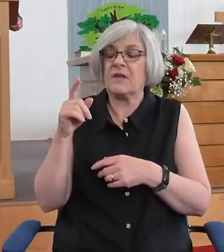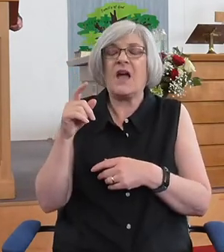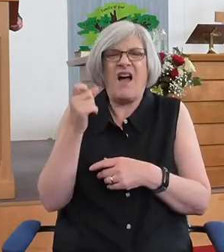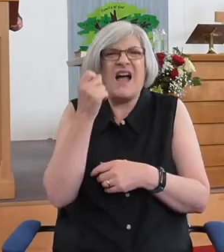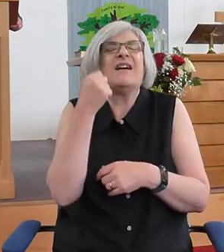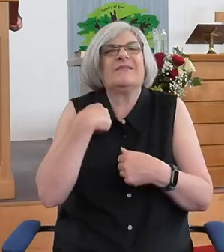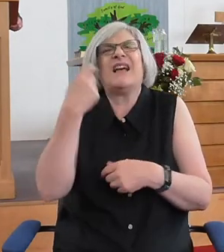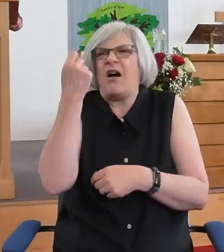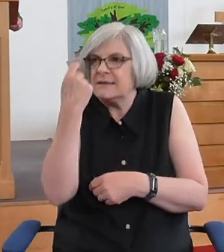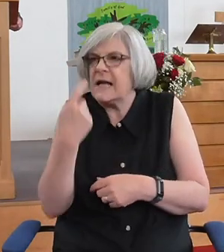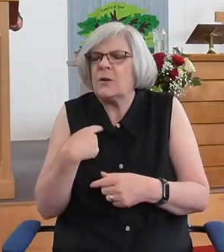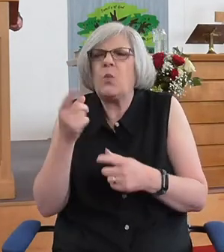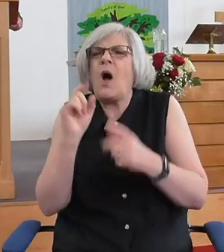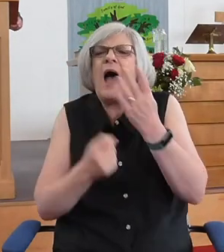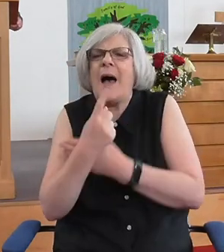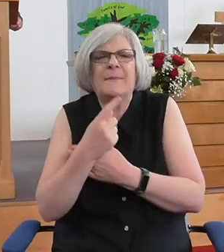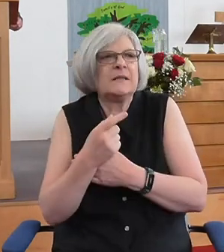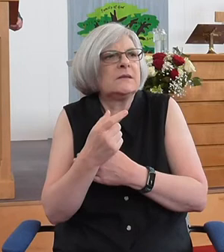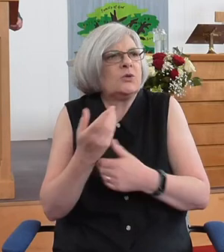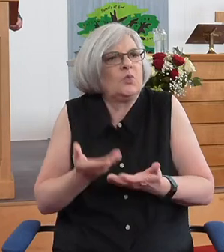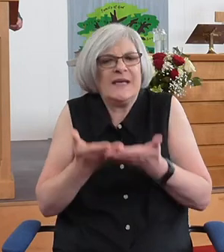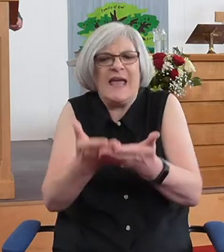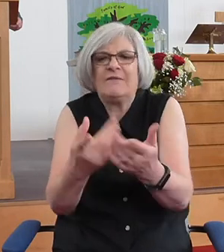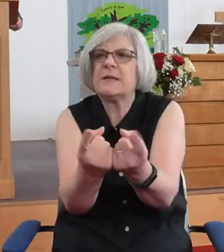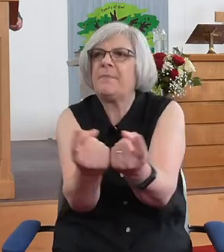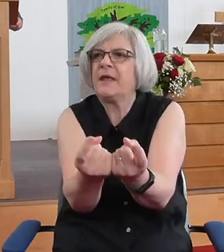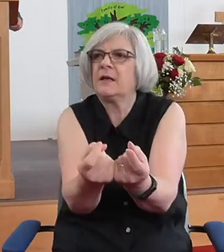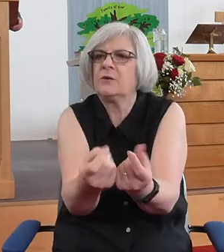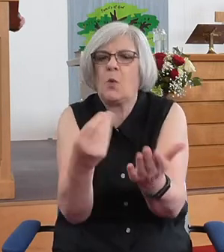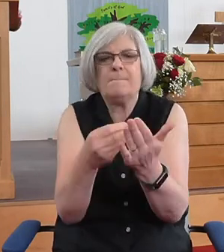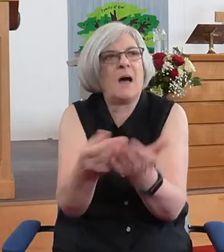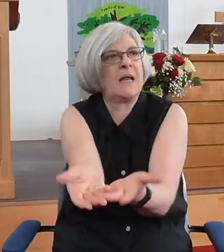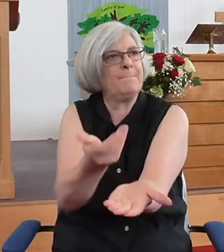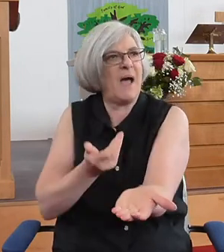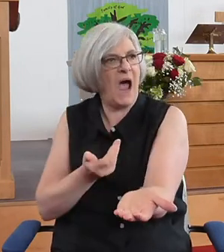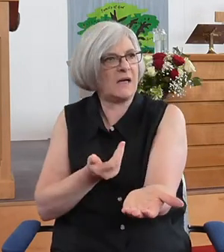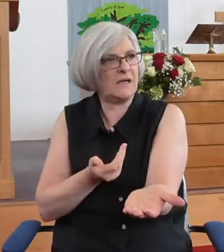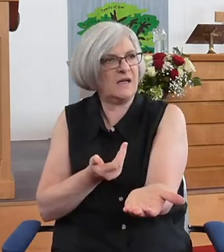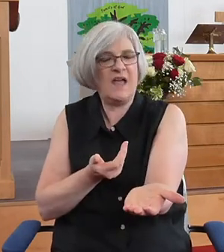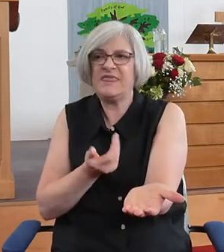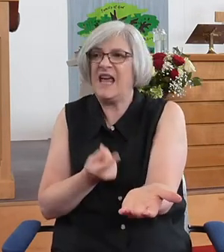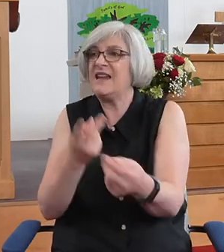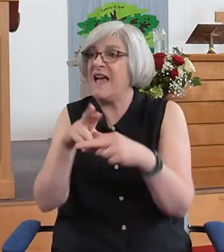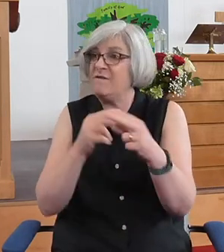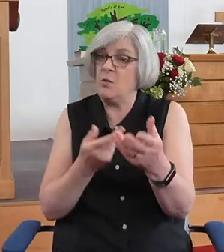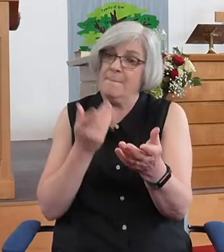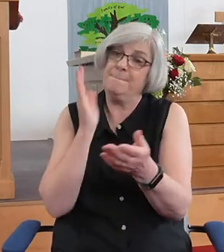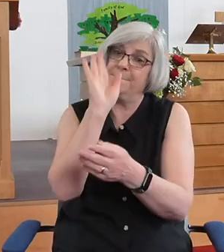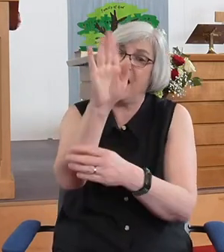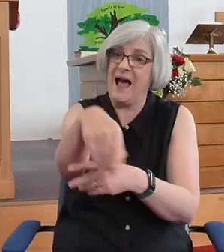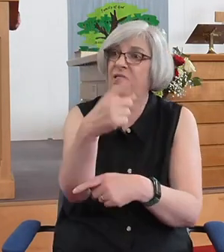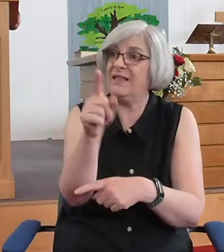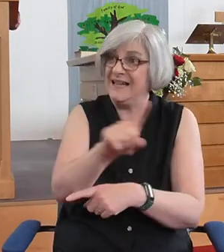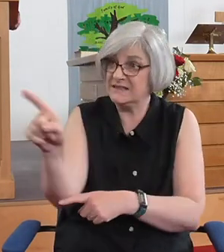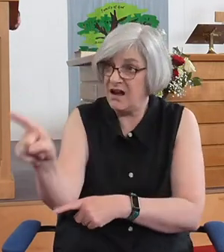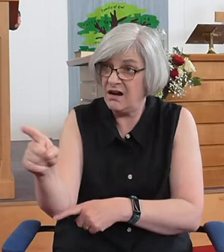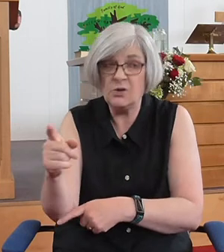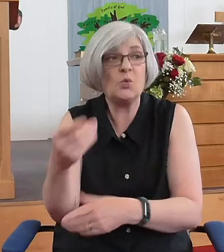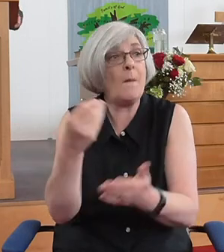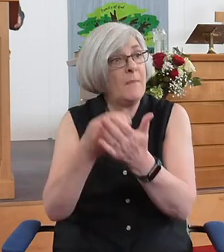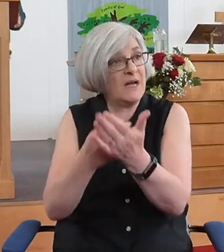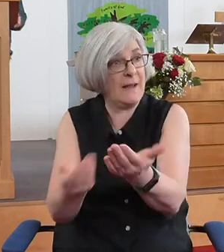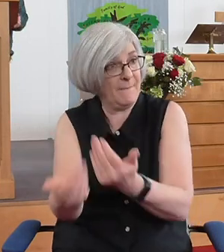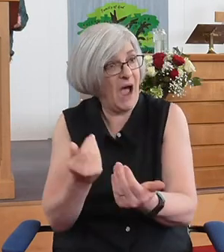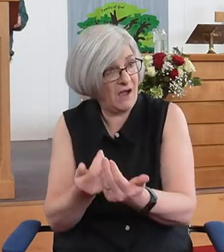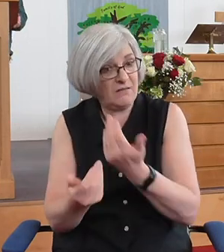understand it, you gave up goods for a loan of money, and later you could get them back when you paid the relevant price, with interest, of